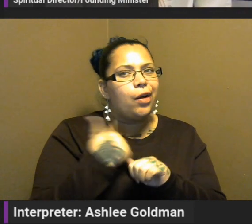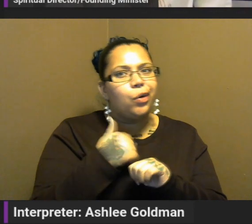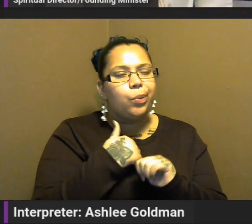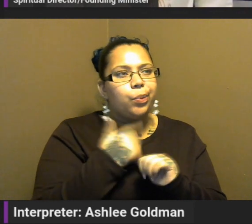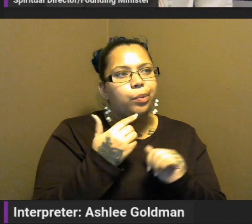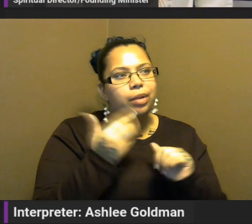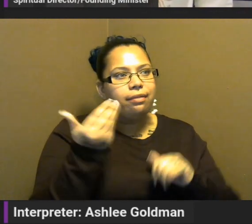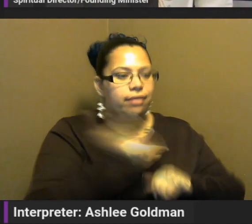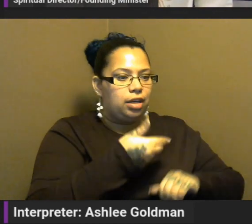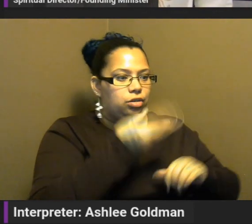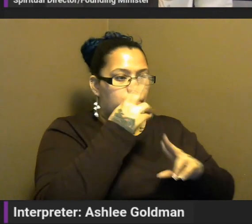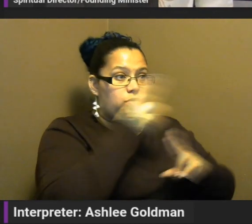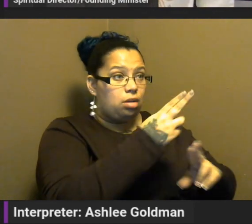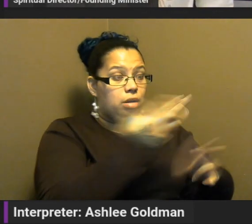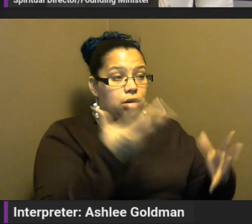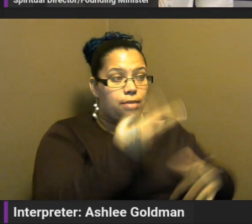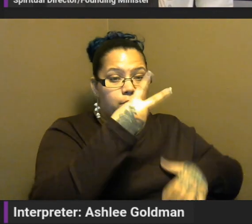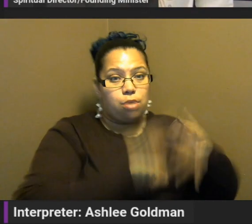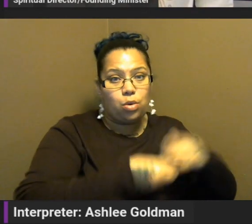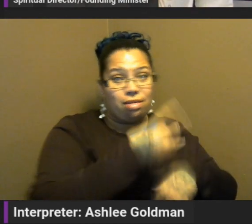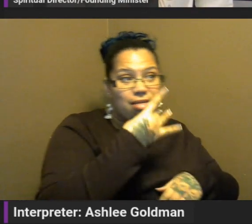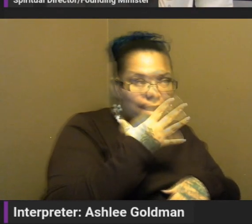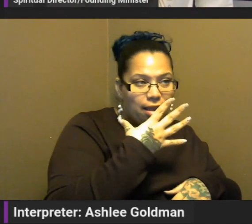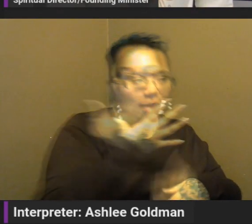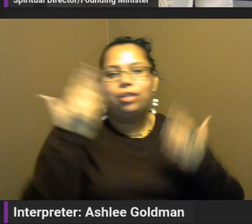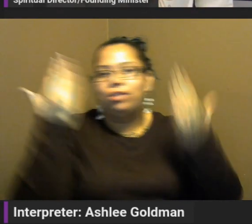light and the darkness?